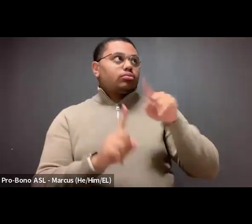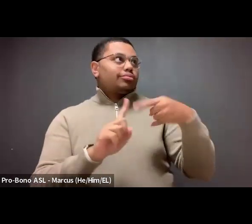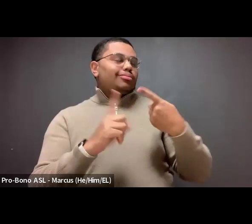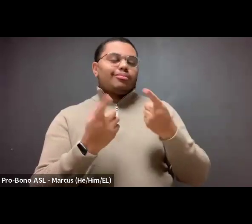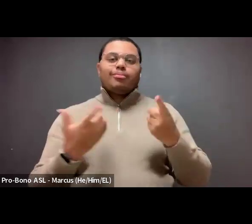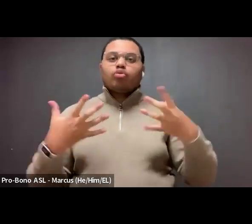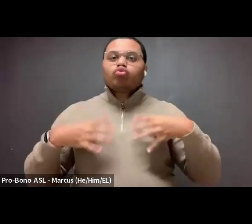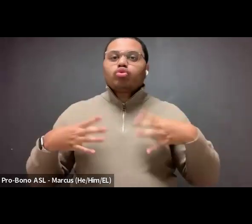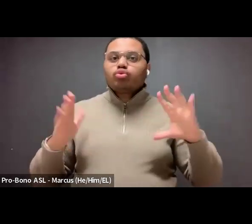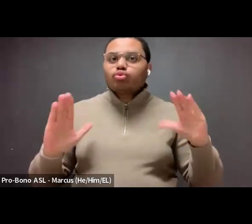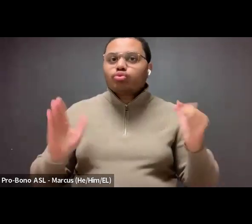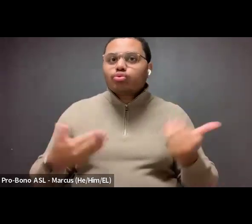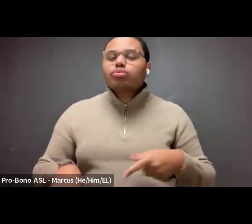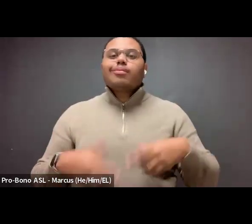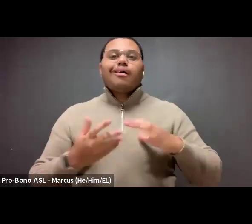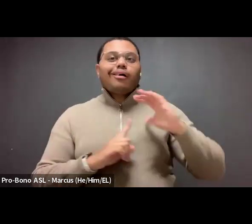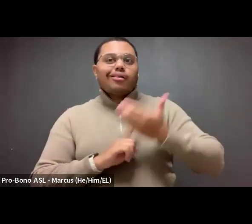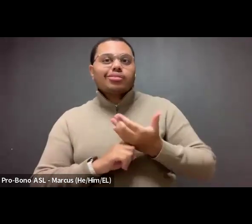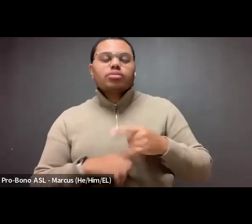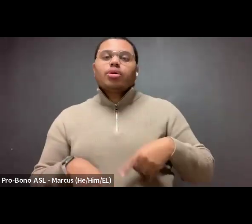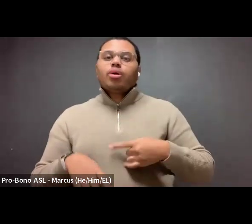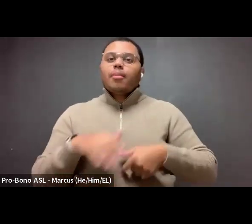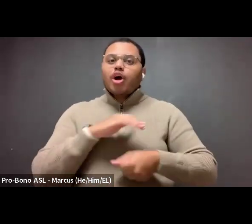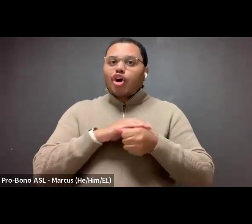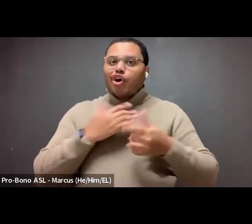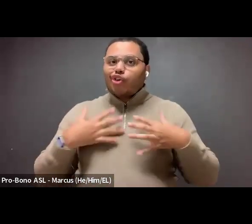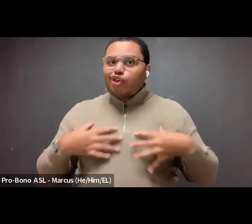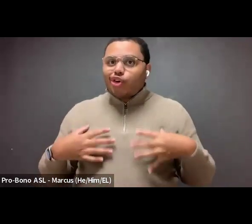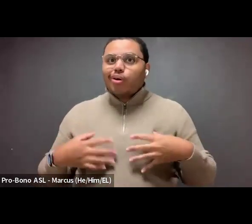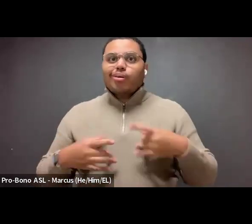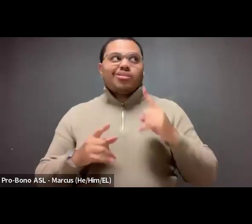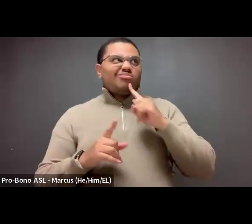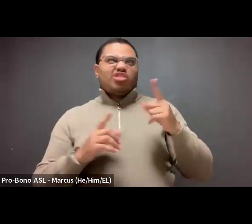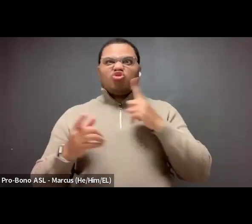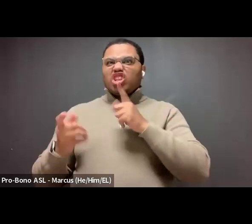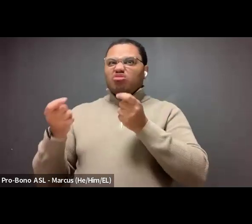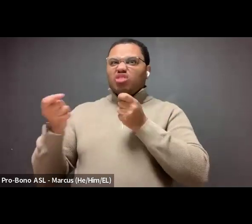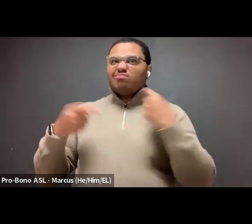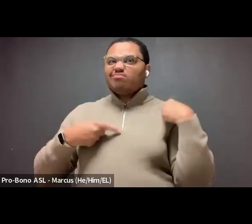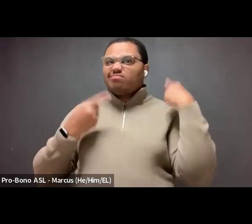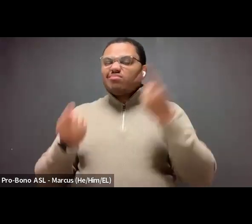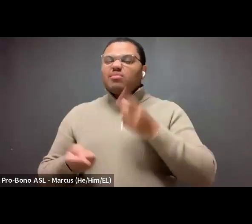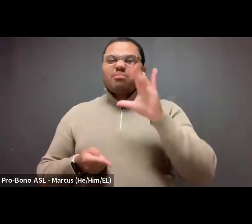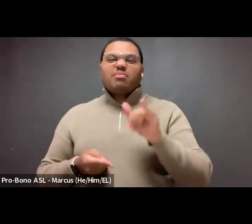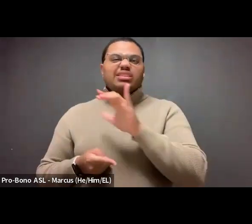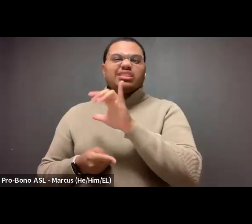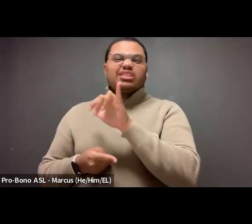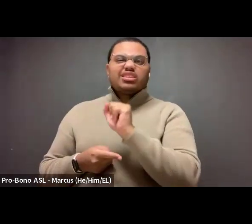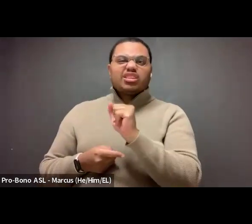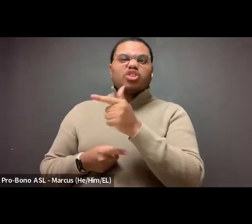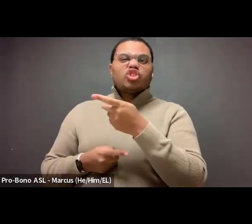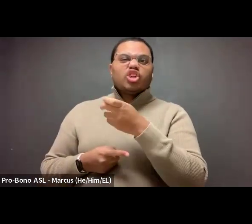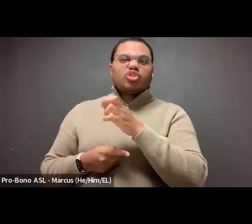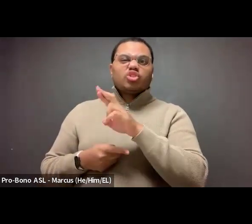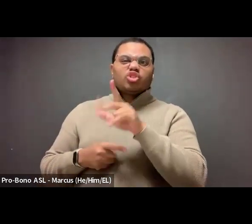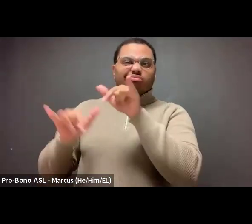costumes, undergarments, and other areas that have been regulated by cisgender norms, privately discussing with individuals affected